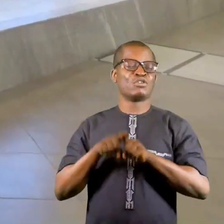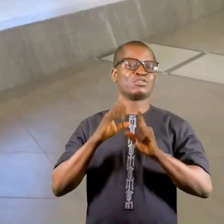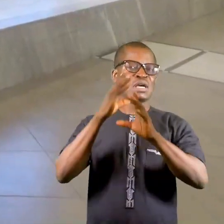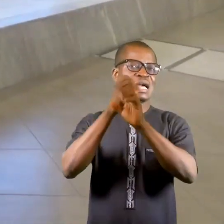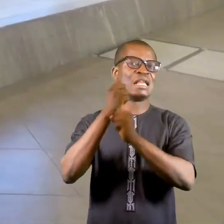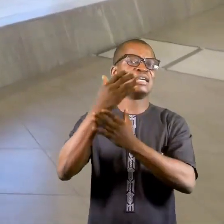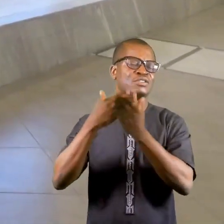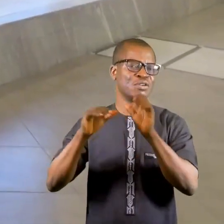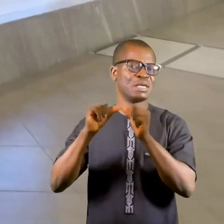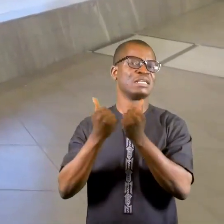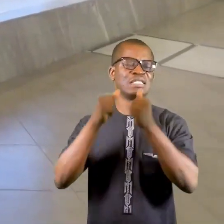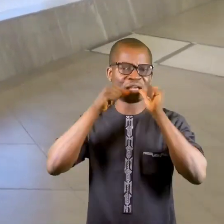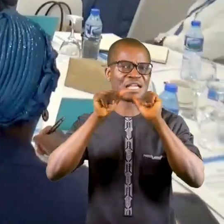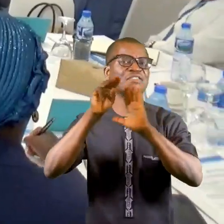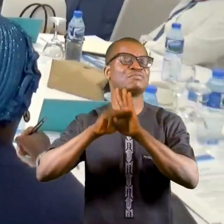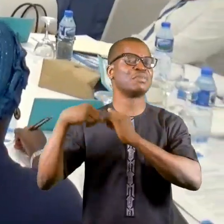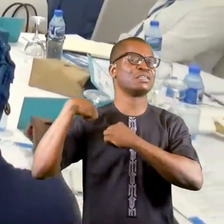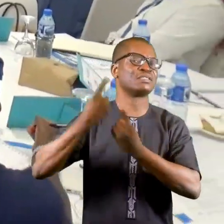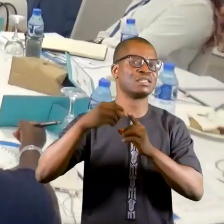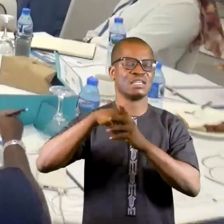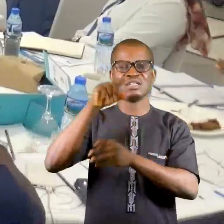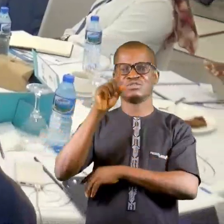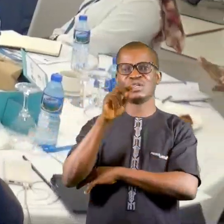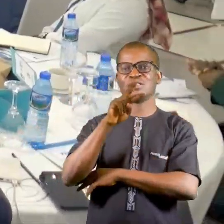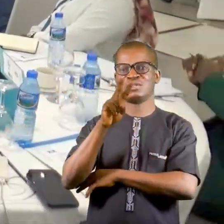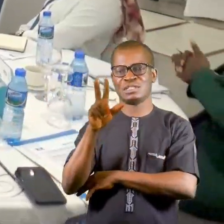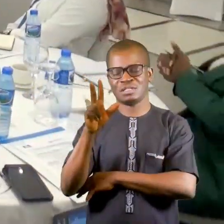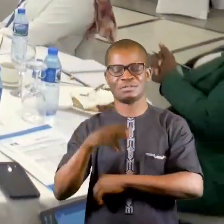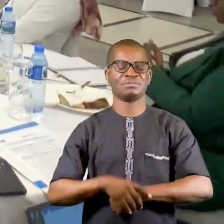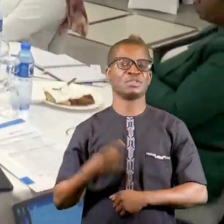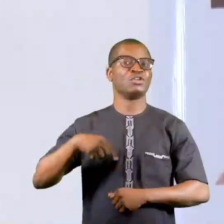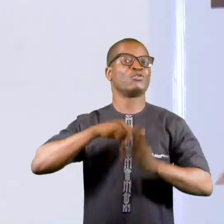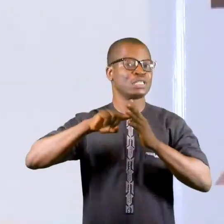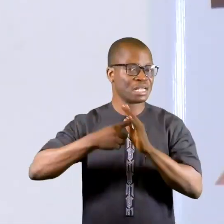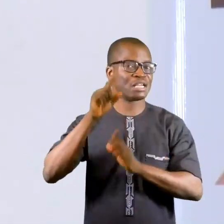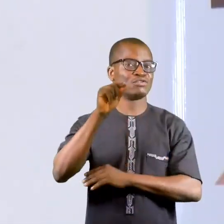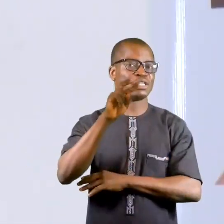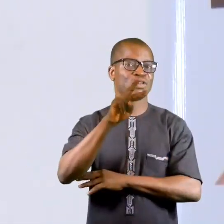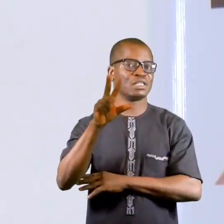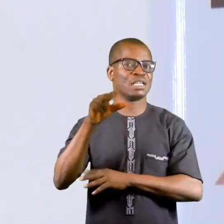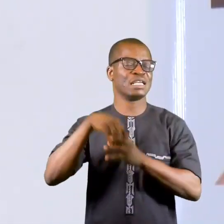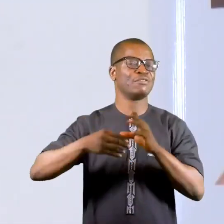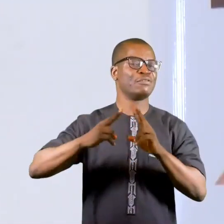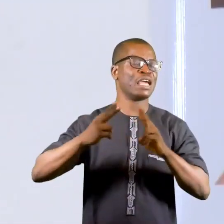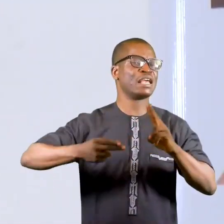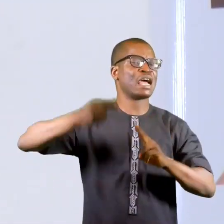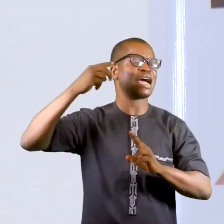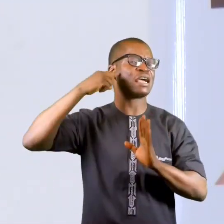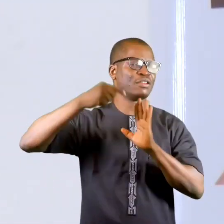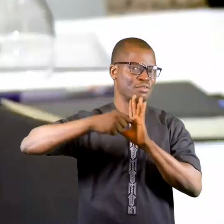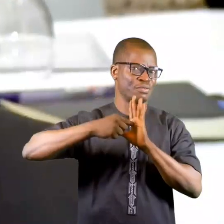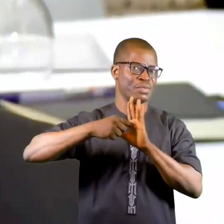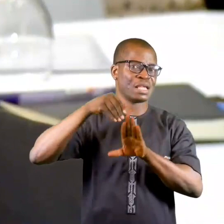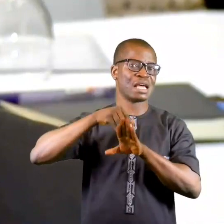She also highlighted some of the agency's achievements so far in 2023. We began 2023 on a very high